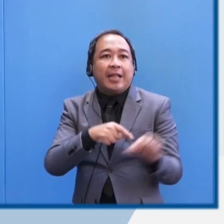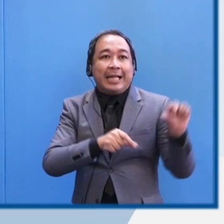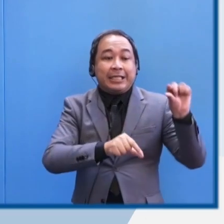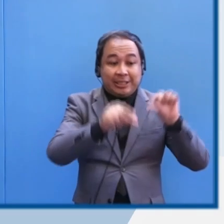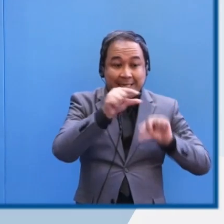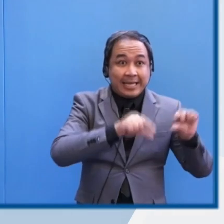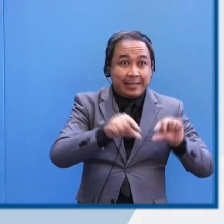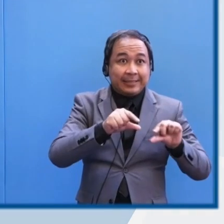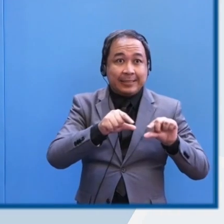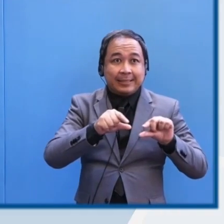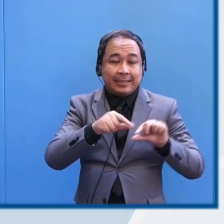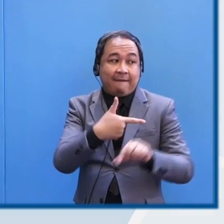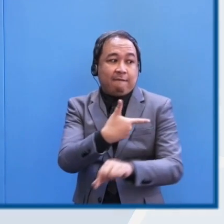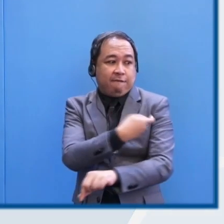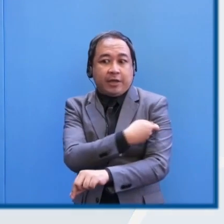Thank you.